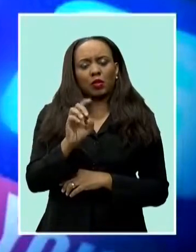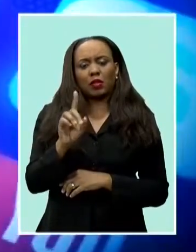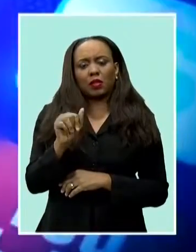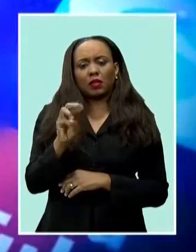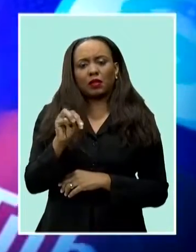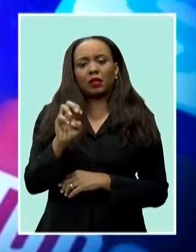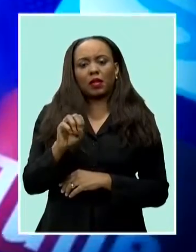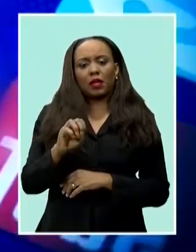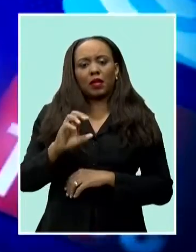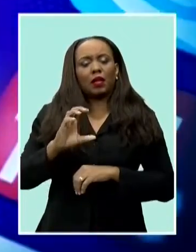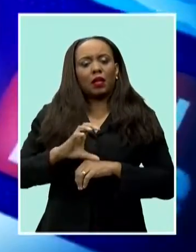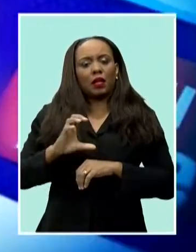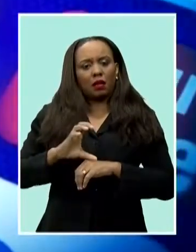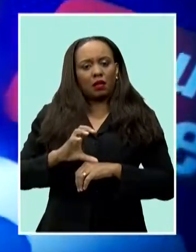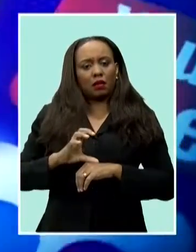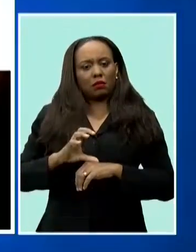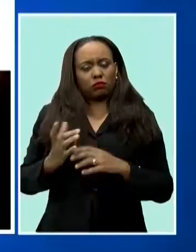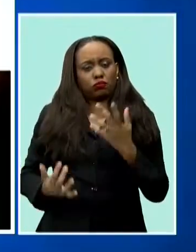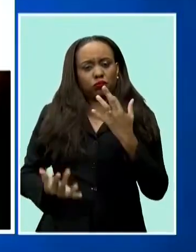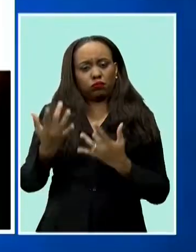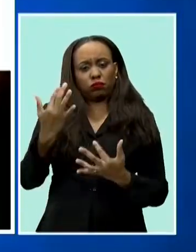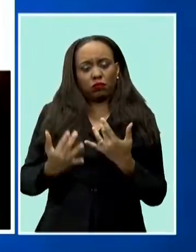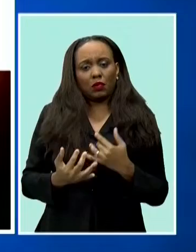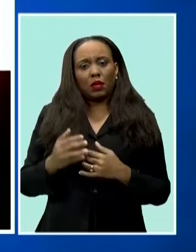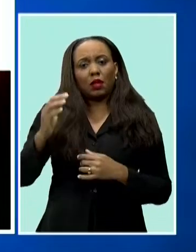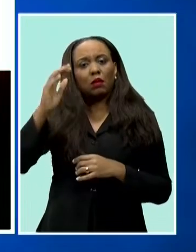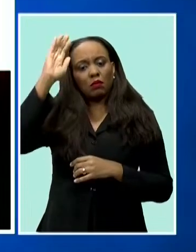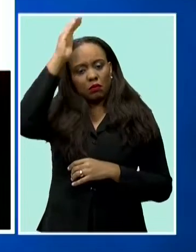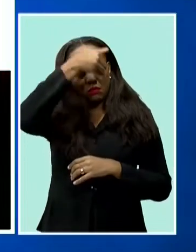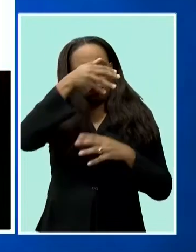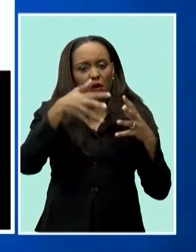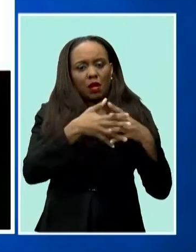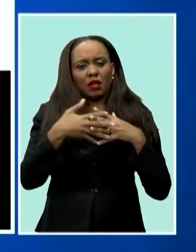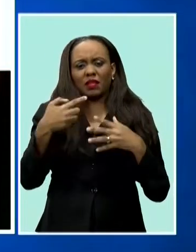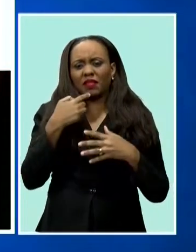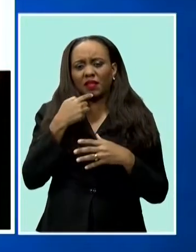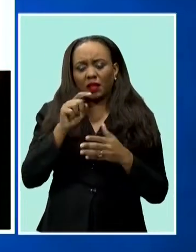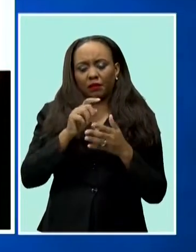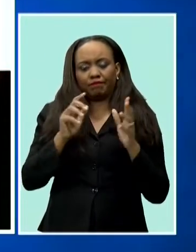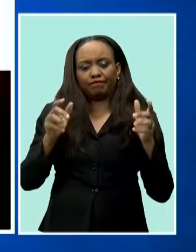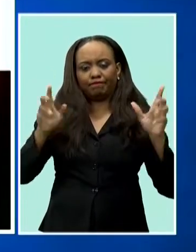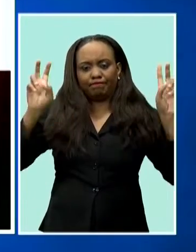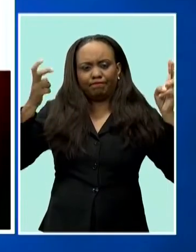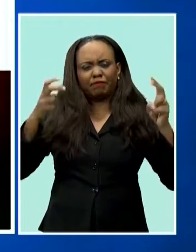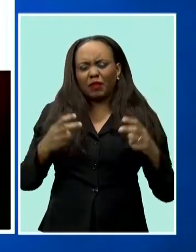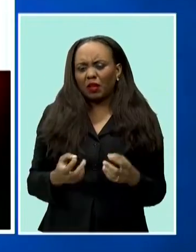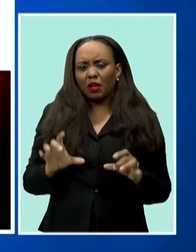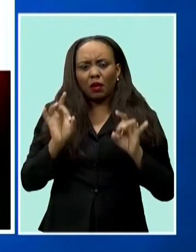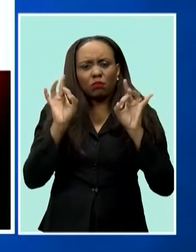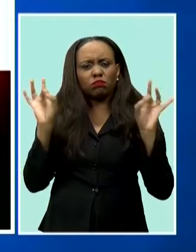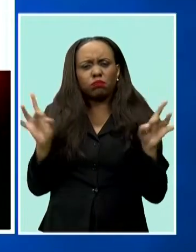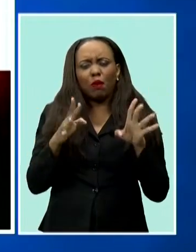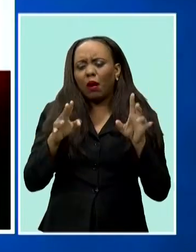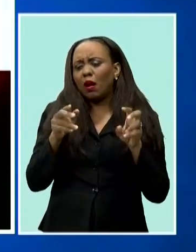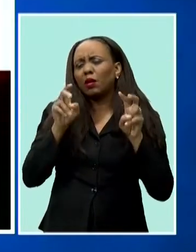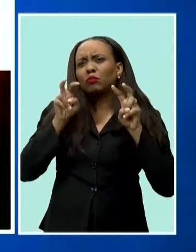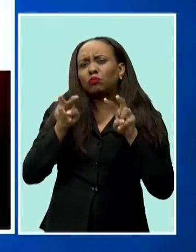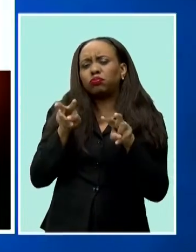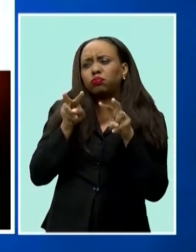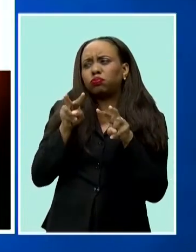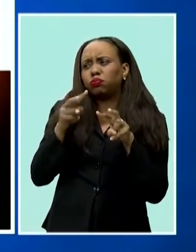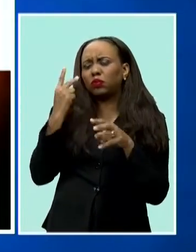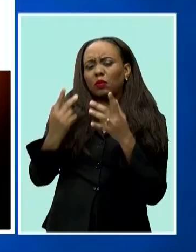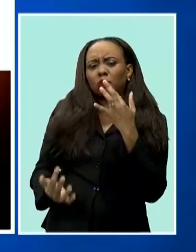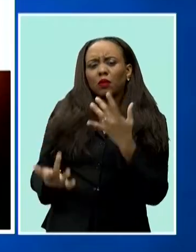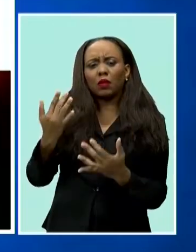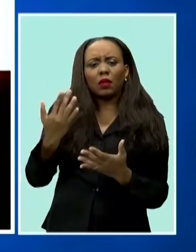to Twitter to offer some advice. POTUS wrote, "So horrible to watch the massive fire at Notre Dame Cathedral in Paris.